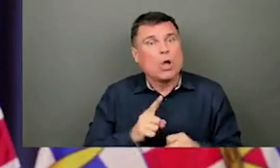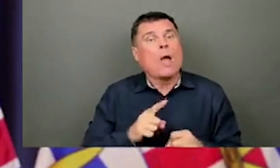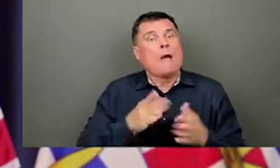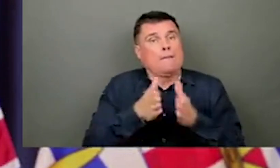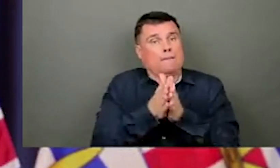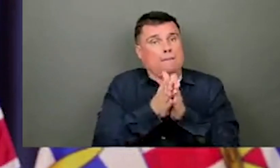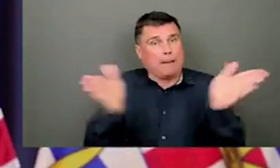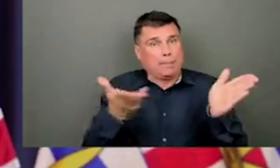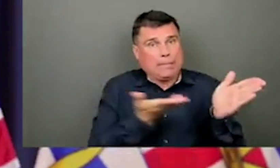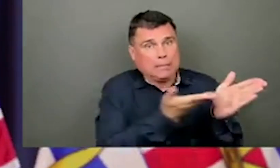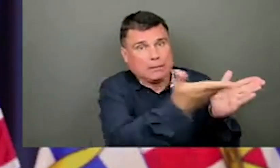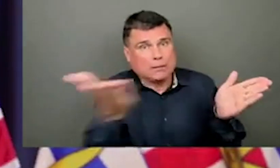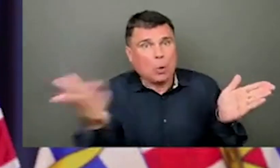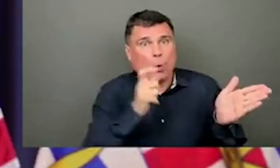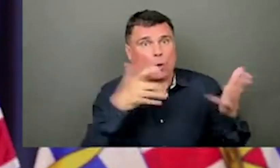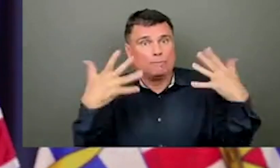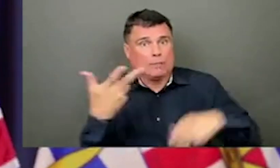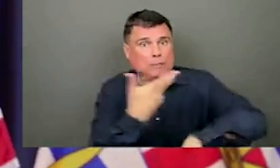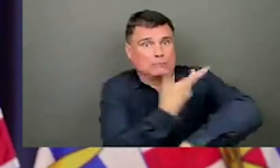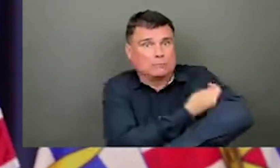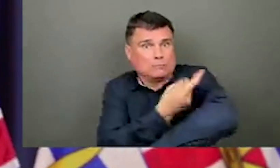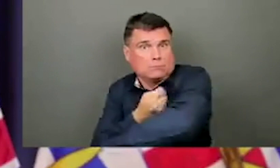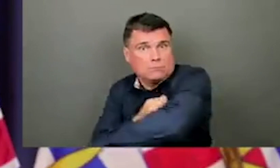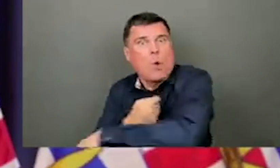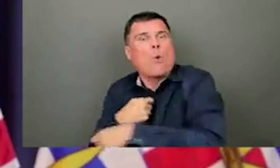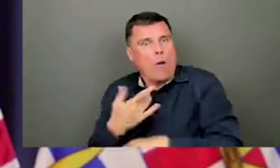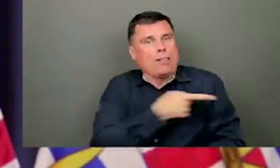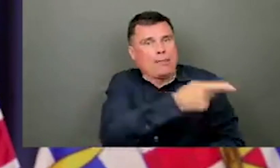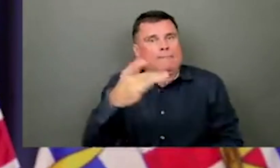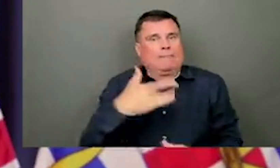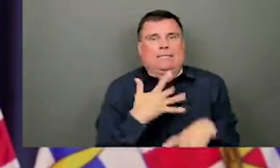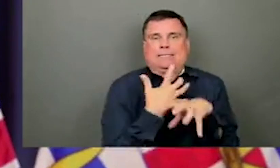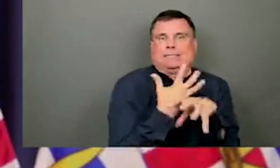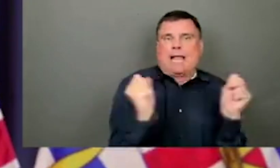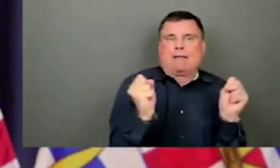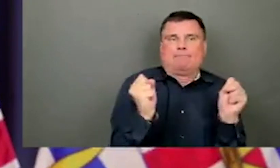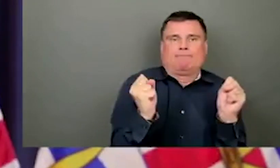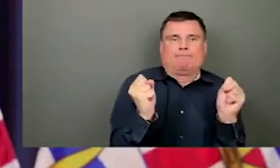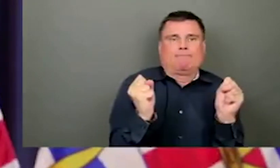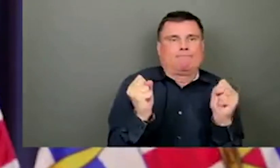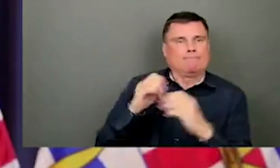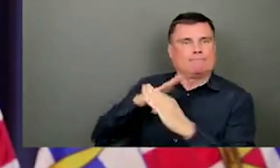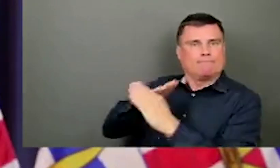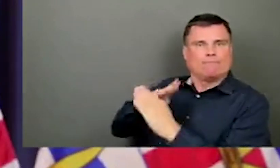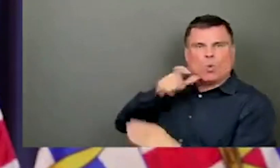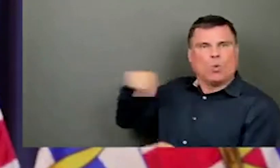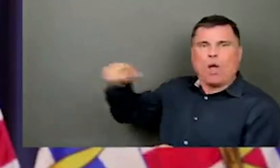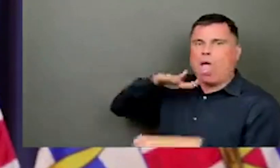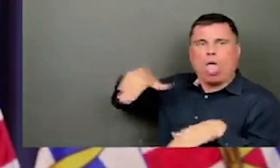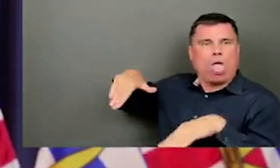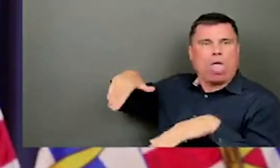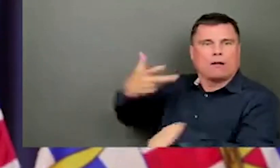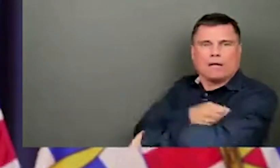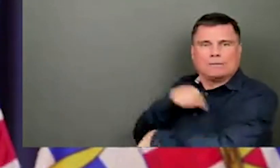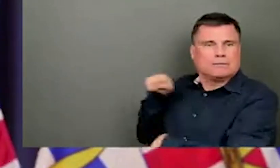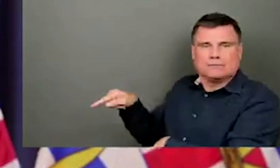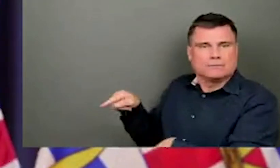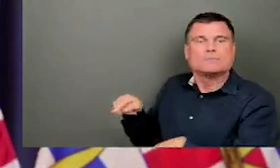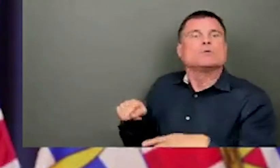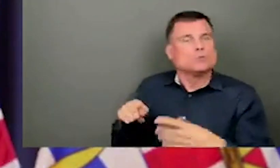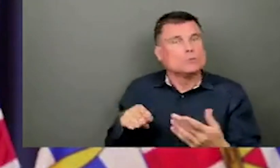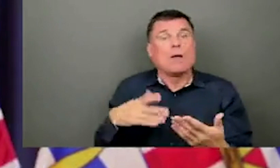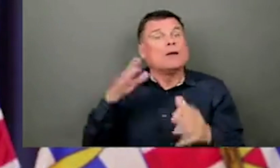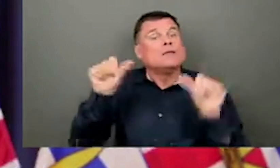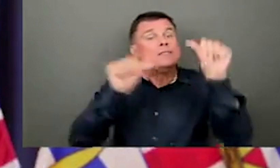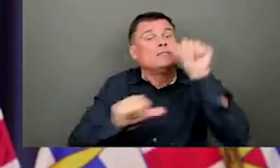coming from out of province, we will have the ability for them to show their proof of vaccine, and it will be compatible with Quebec and